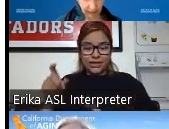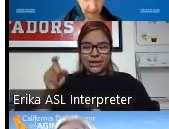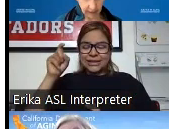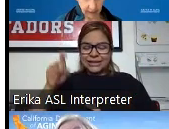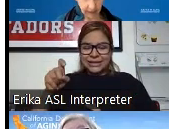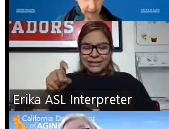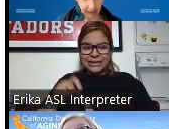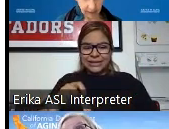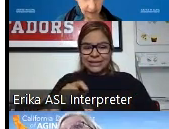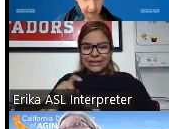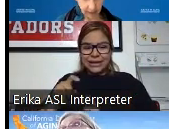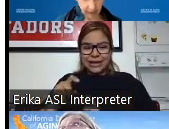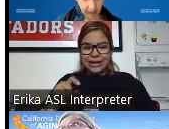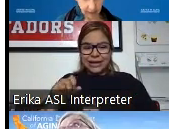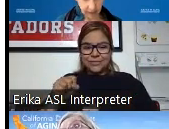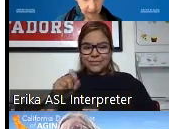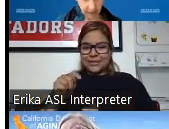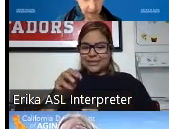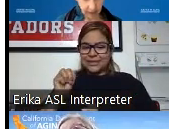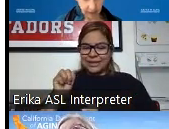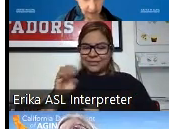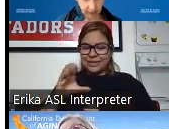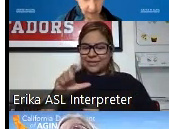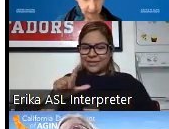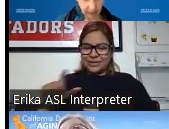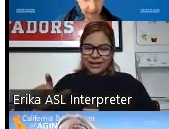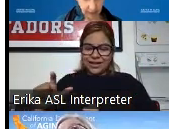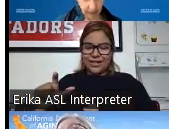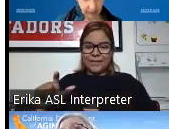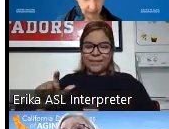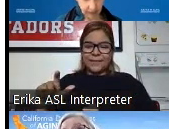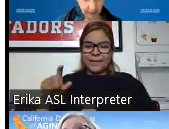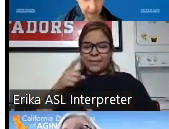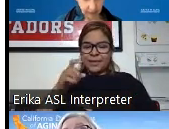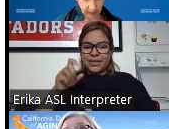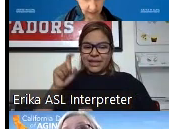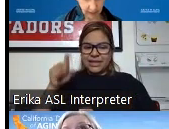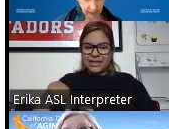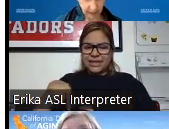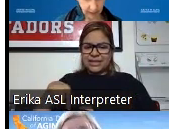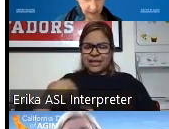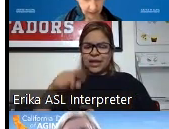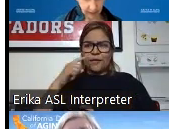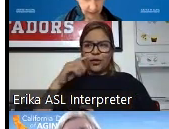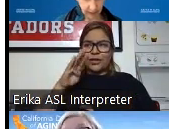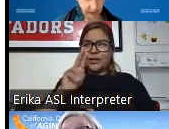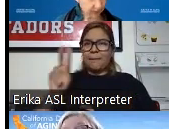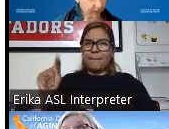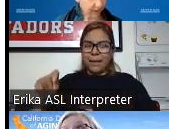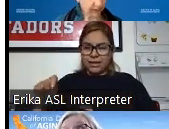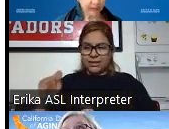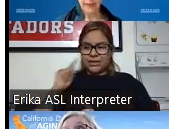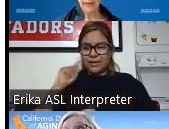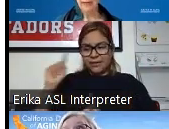transplants for baby tissue for his butt, for his wounds, at $130,000, but he can't get